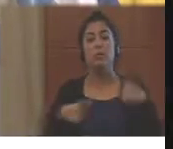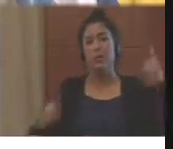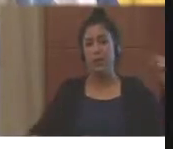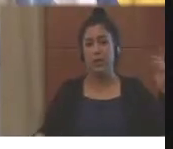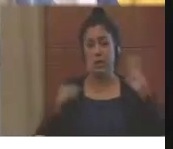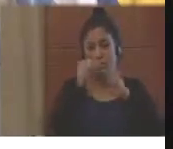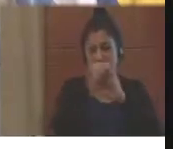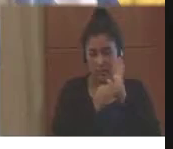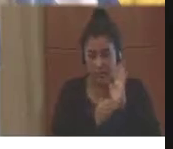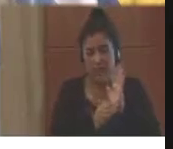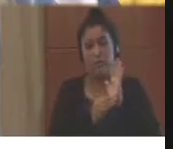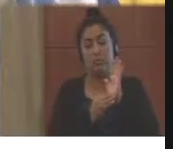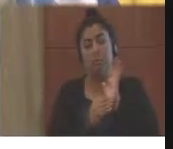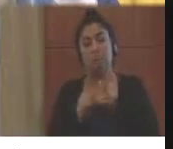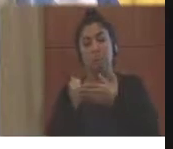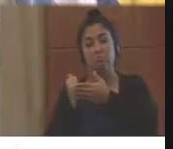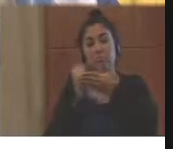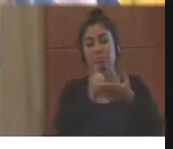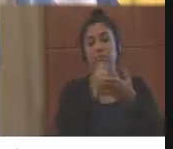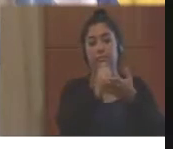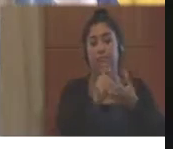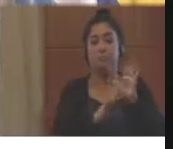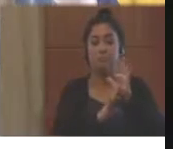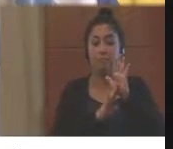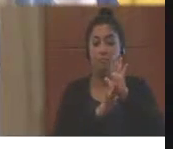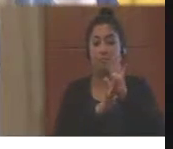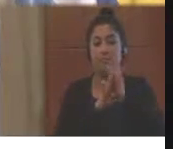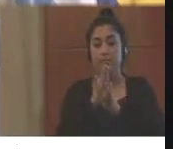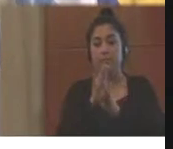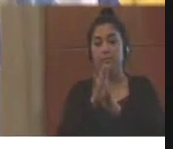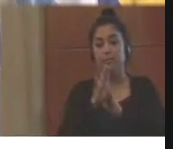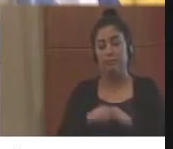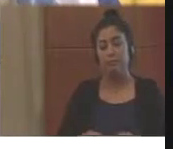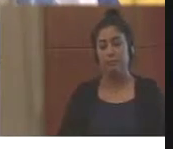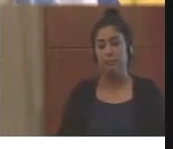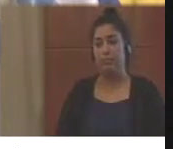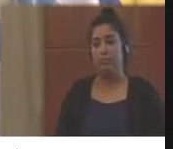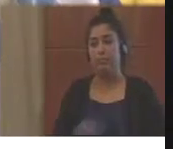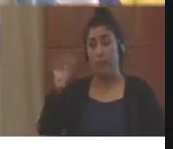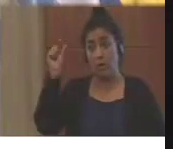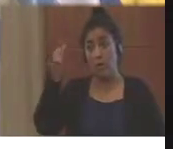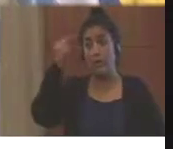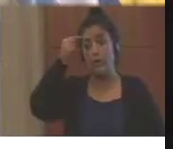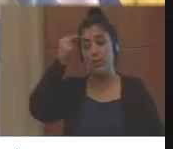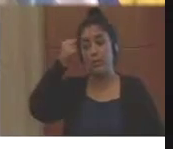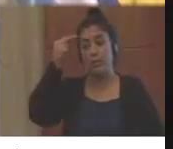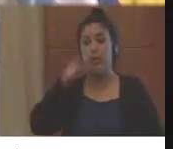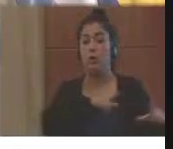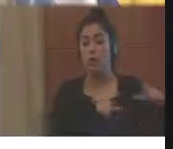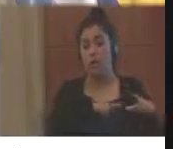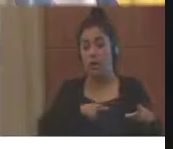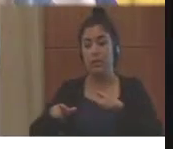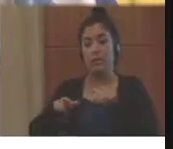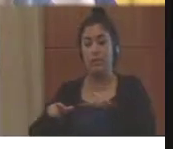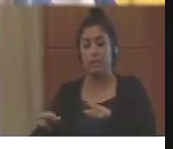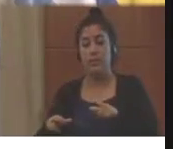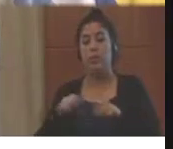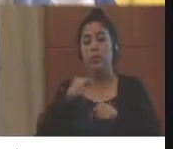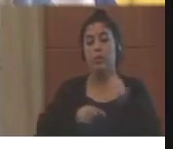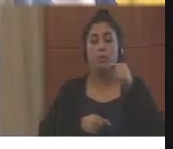sustainable development and participatory local governance. Our emerging recommendations,